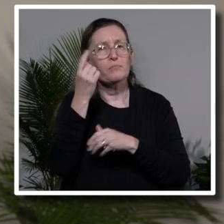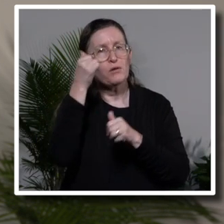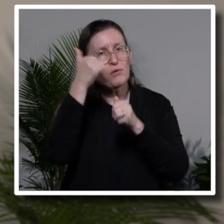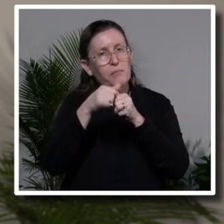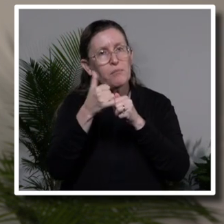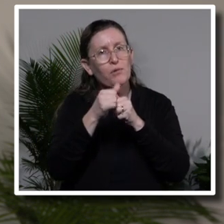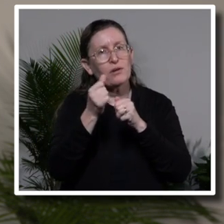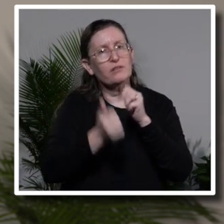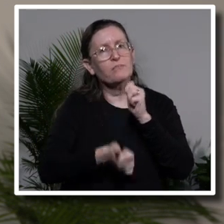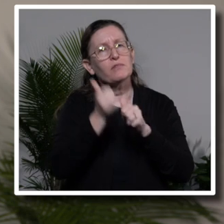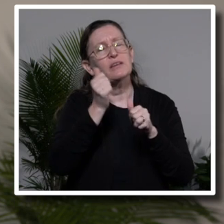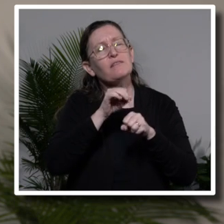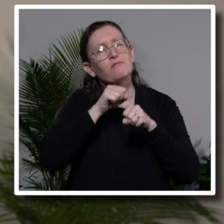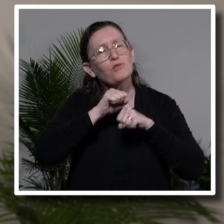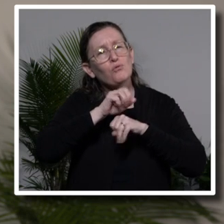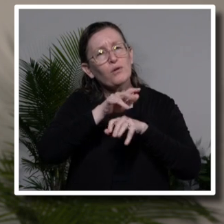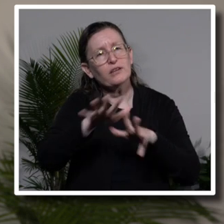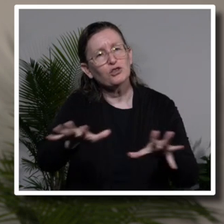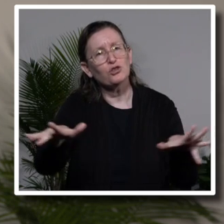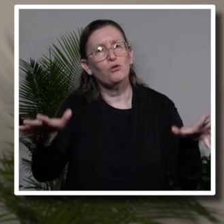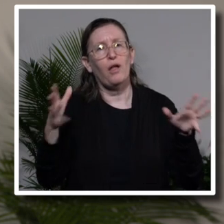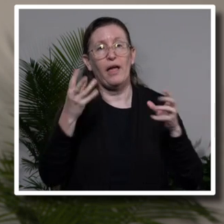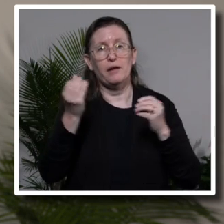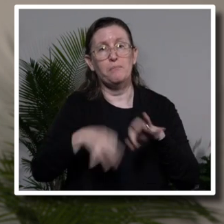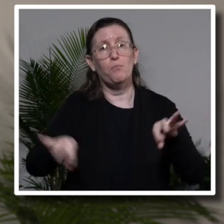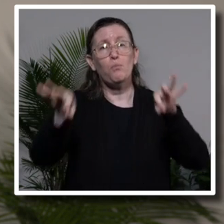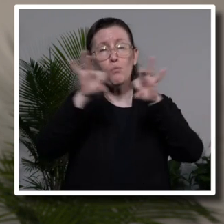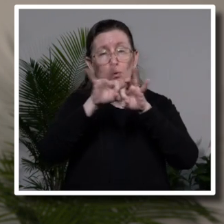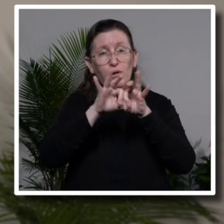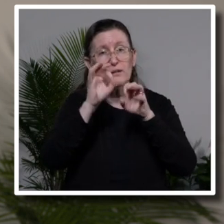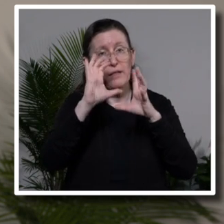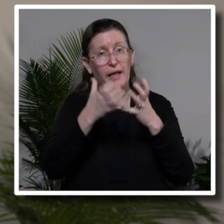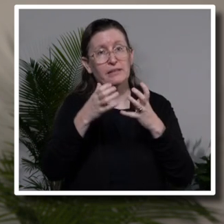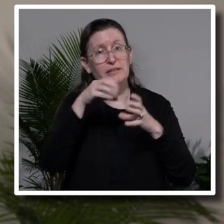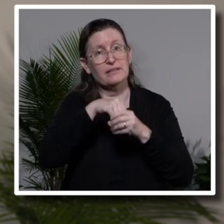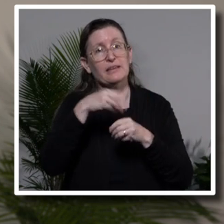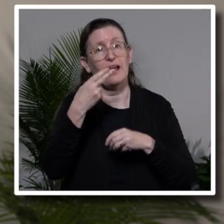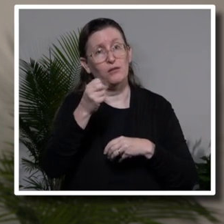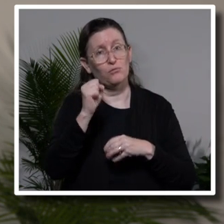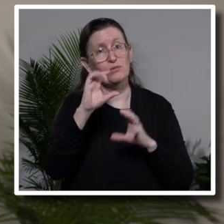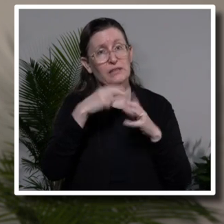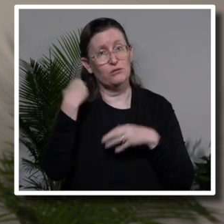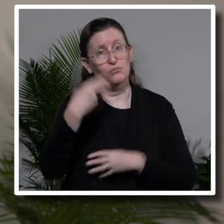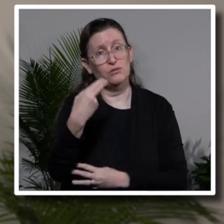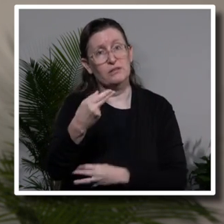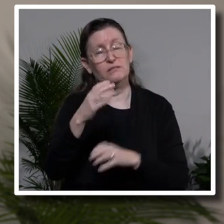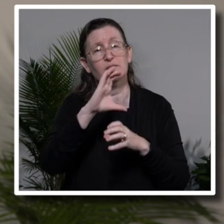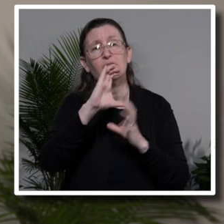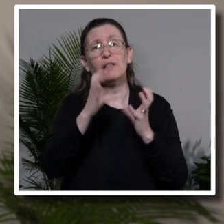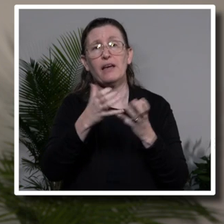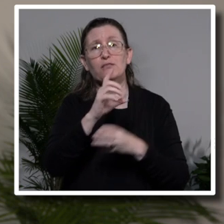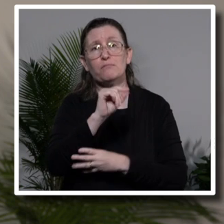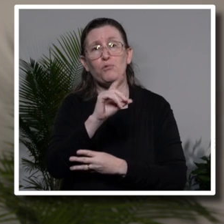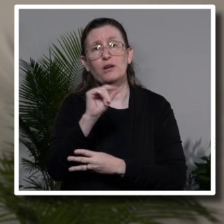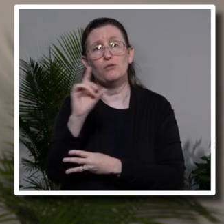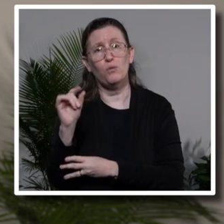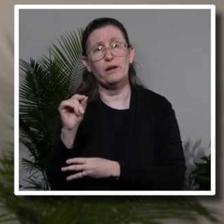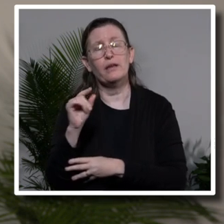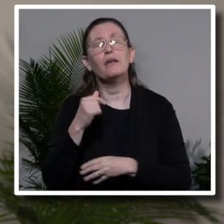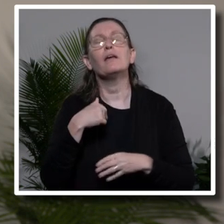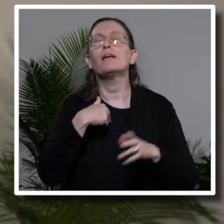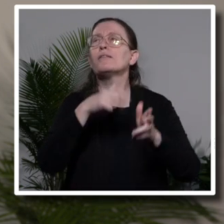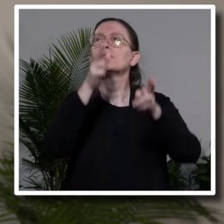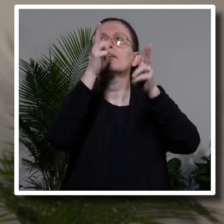most influential and most important high school senior classes in history. Class of 2020, it was